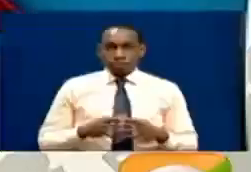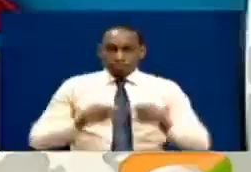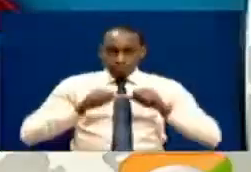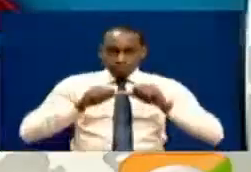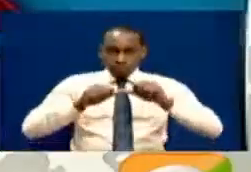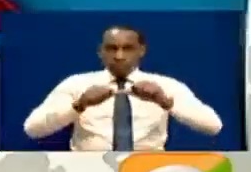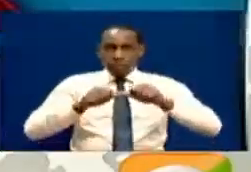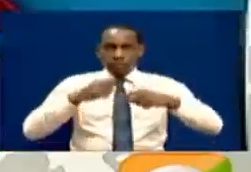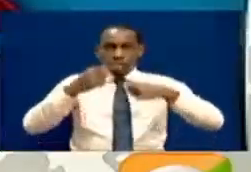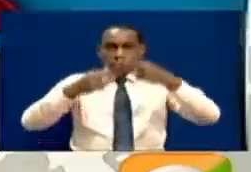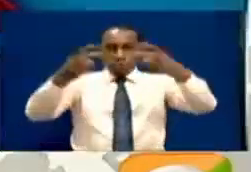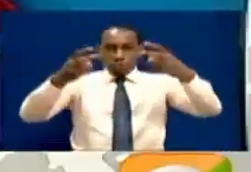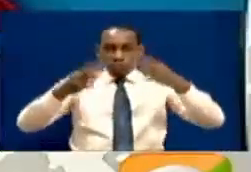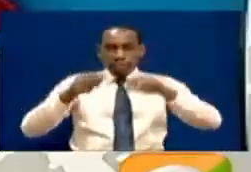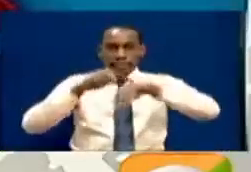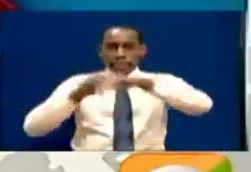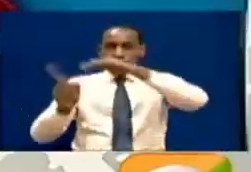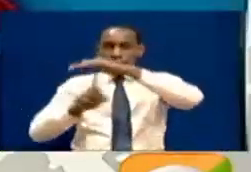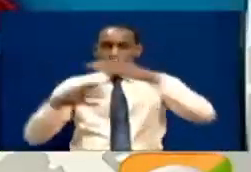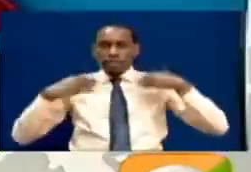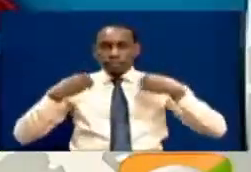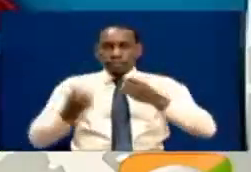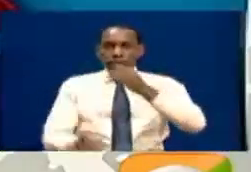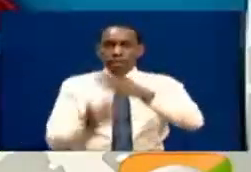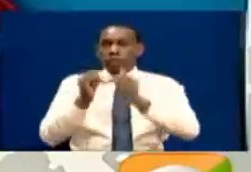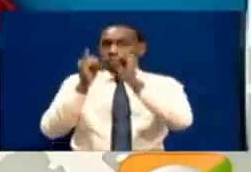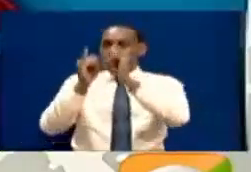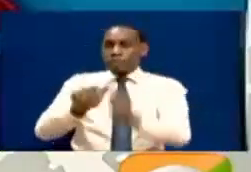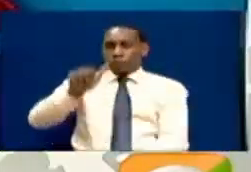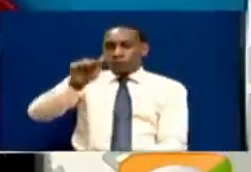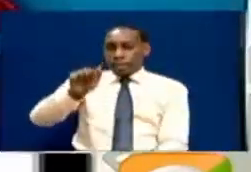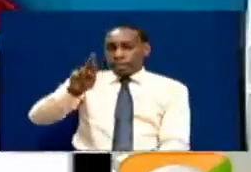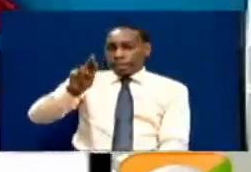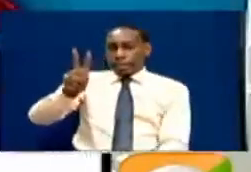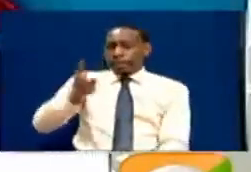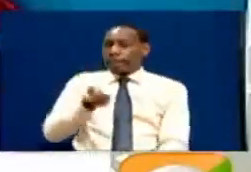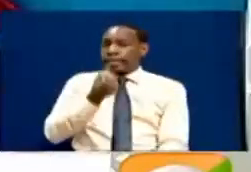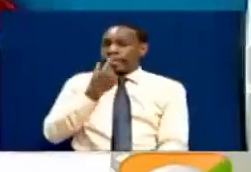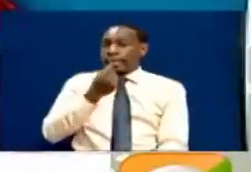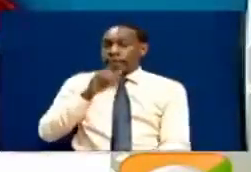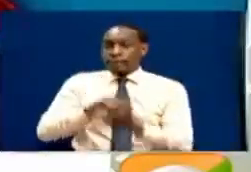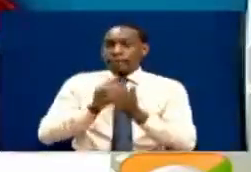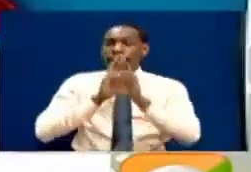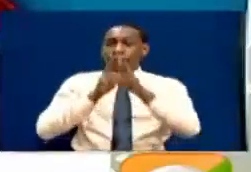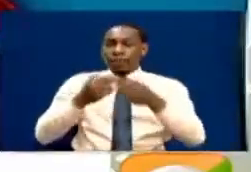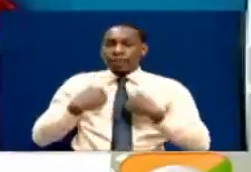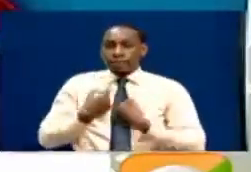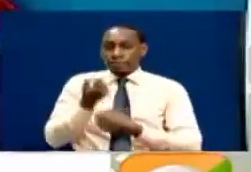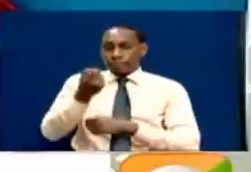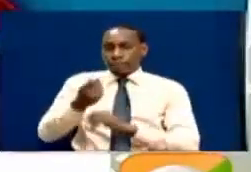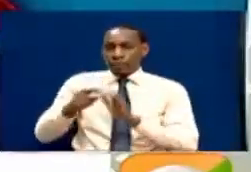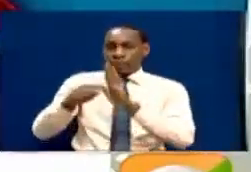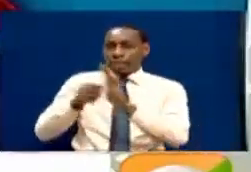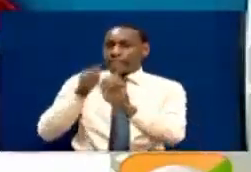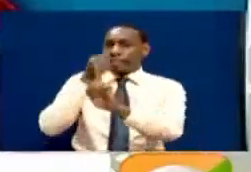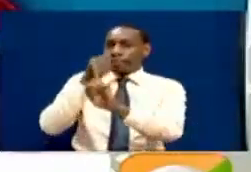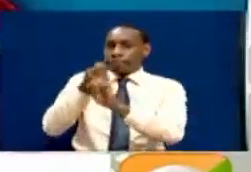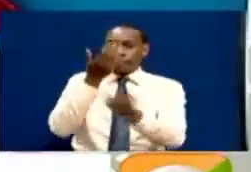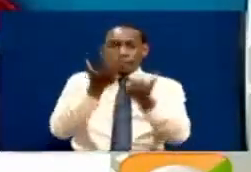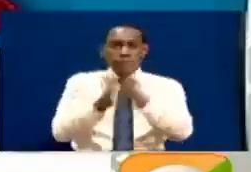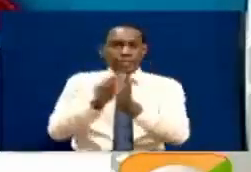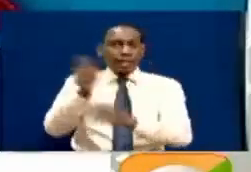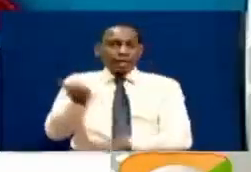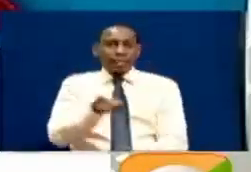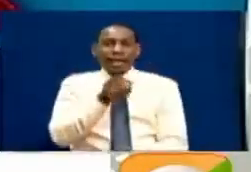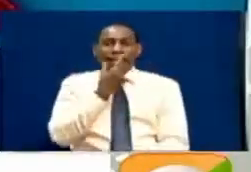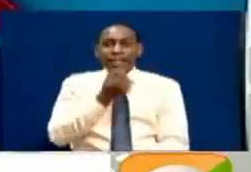Thanks for staying with us. When the Ministry of Health rolled out a new type of antiretroviral pill that reportedly had milder side effects compared to